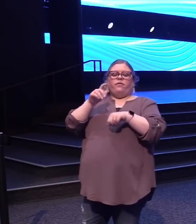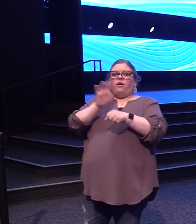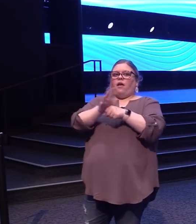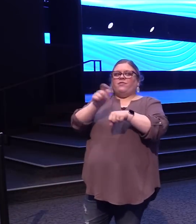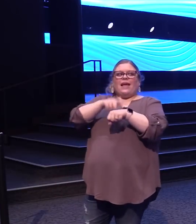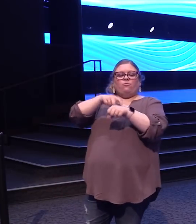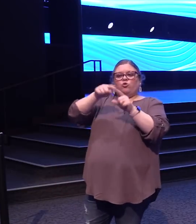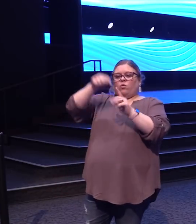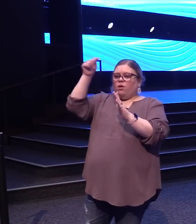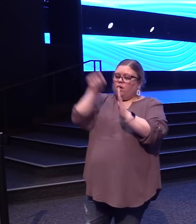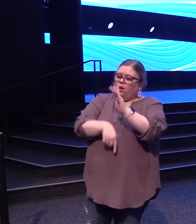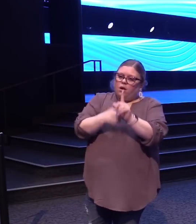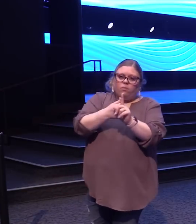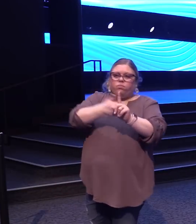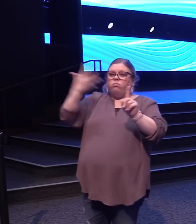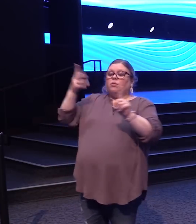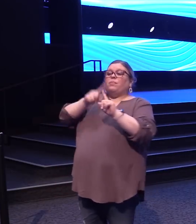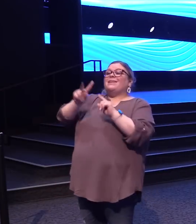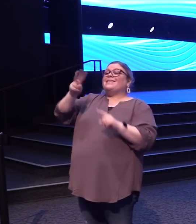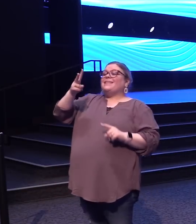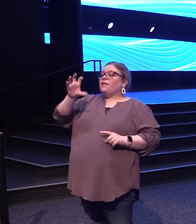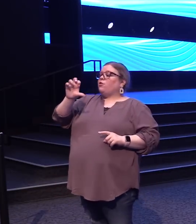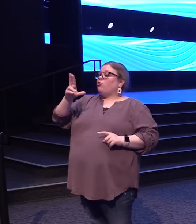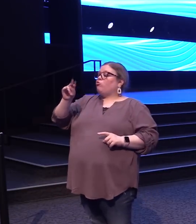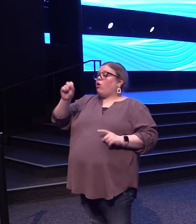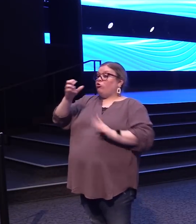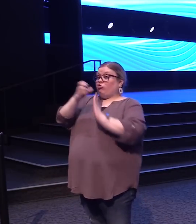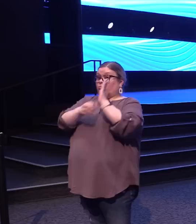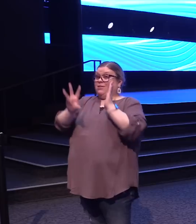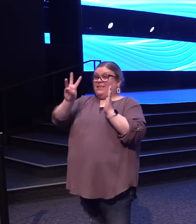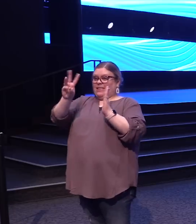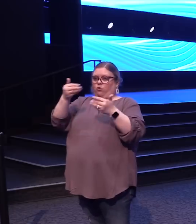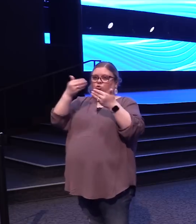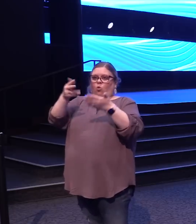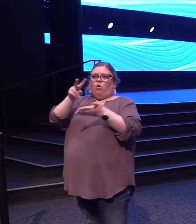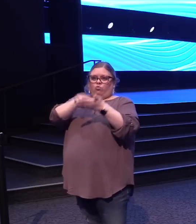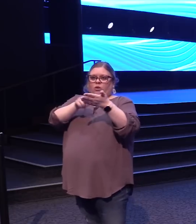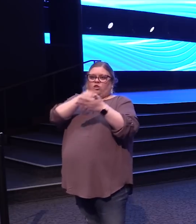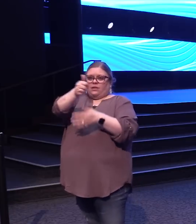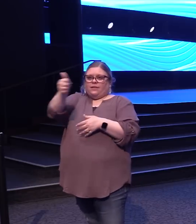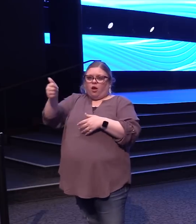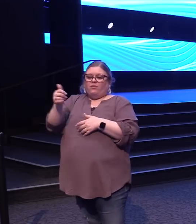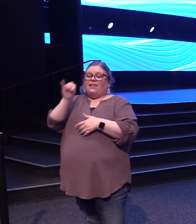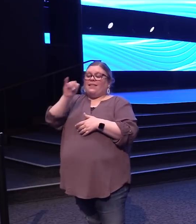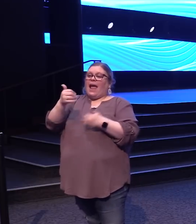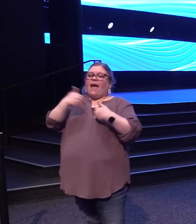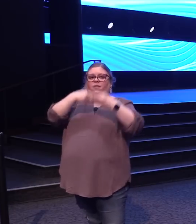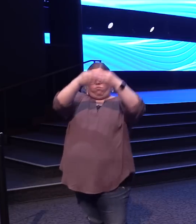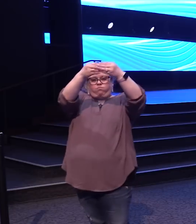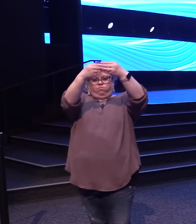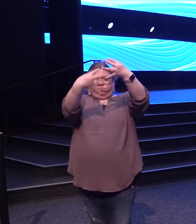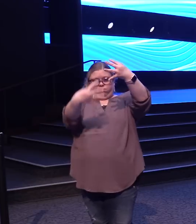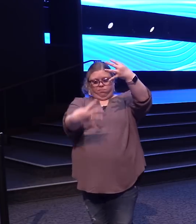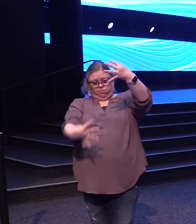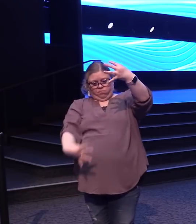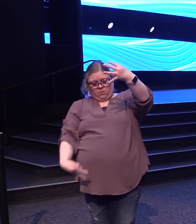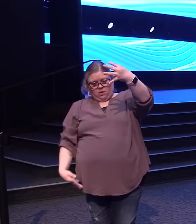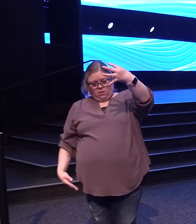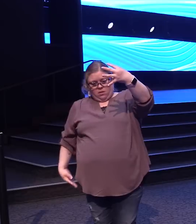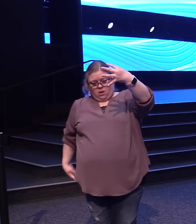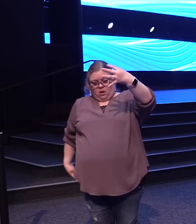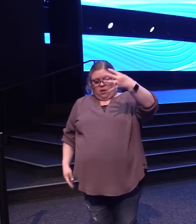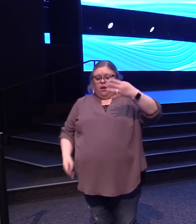detail, but if you would read 2 Chronicles chapter 6, there is a long, long, long list there,